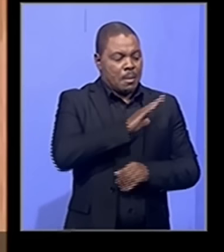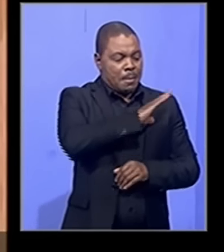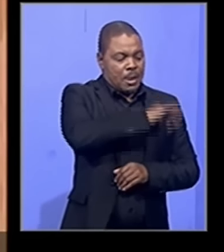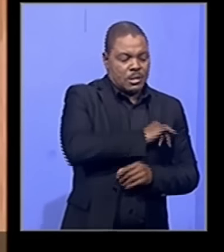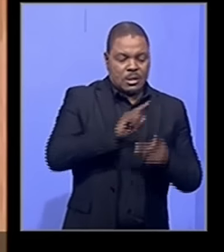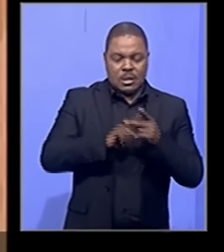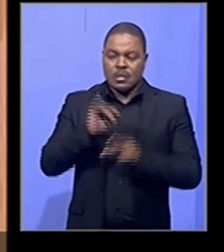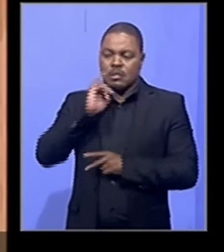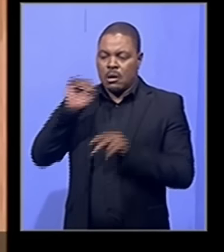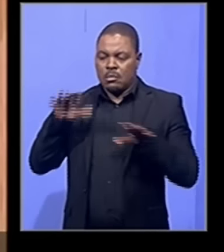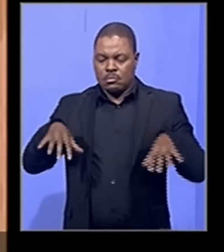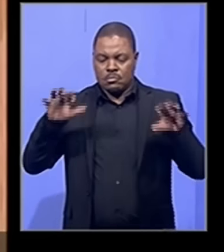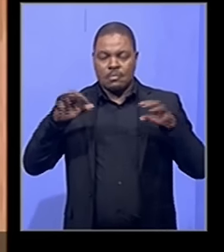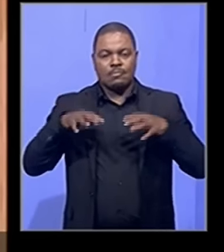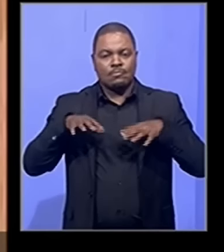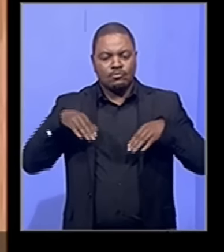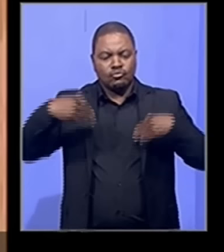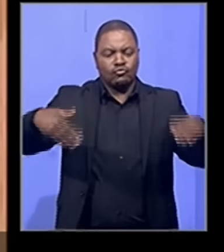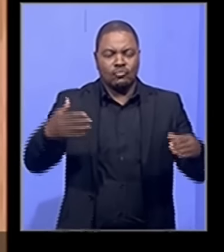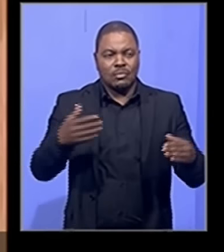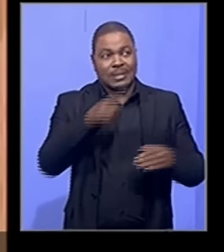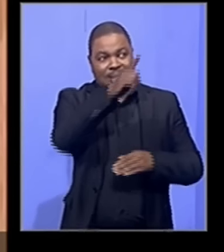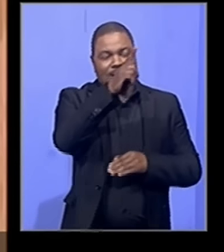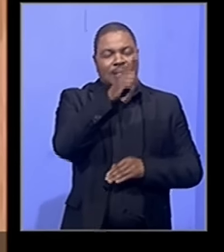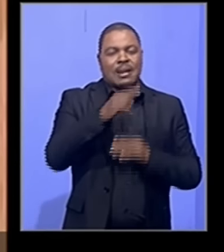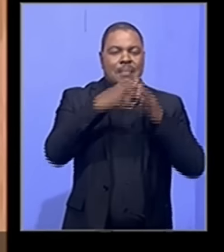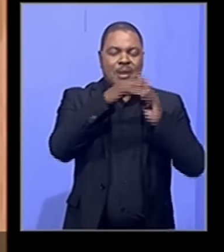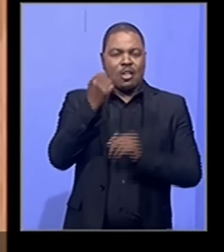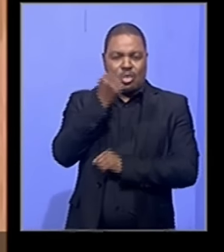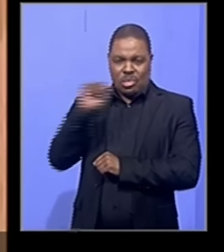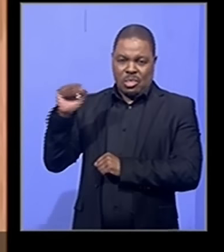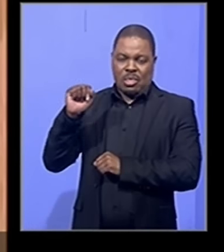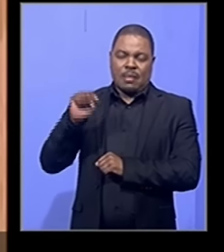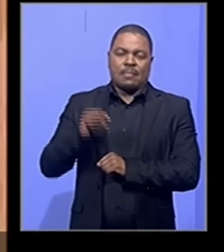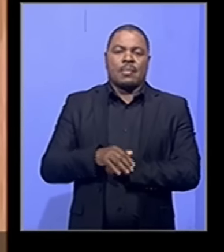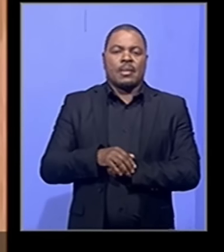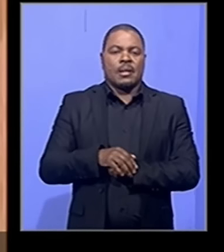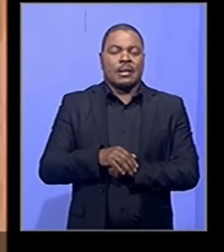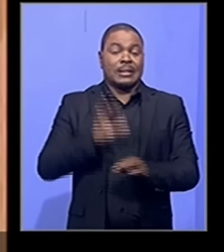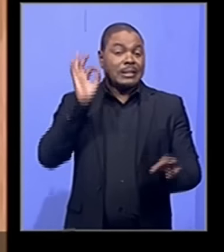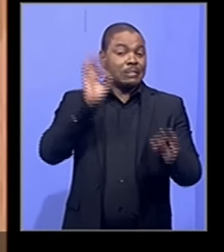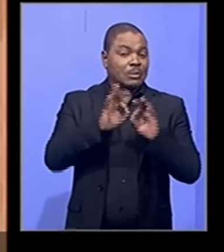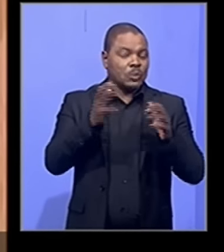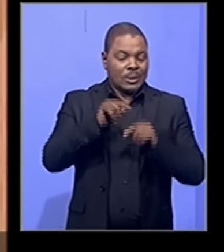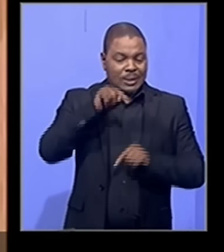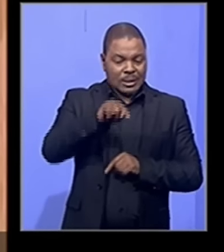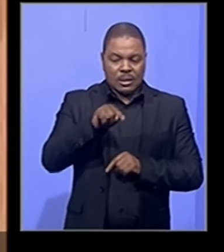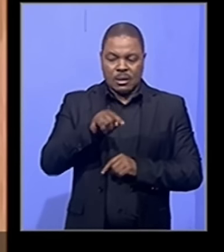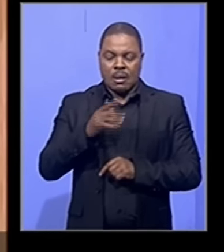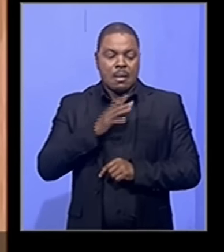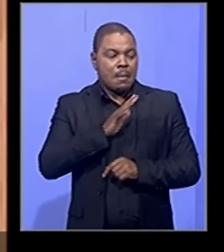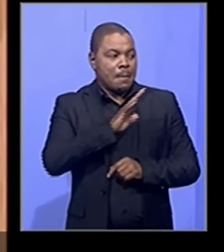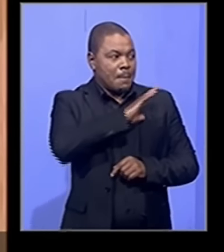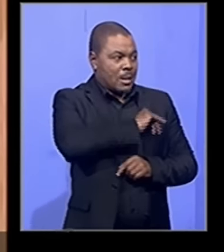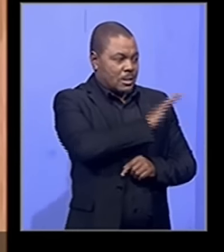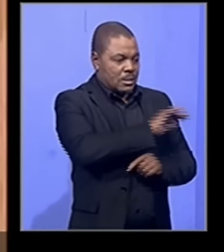implemented and the end of hostilities in that region, specifically in the conflict between the